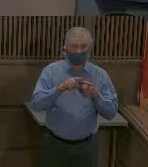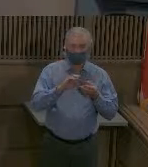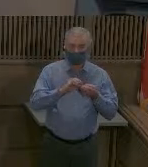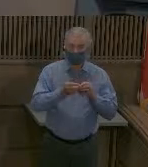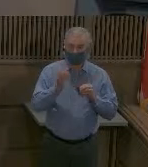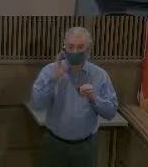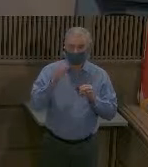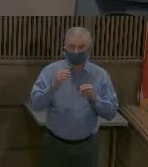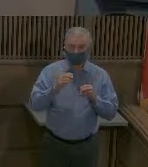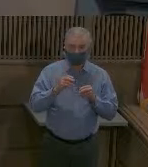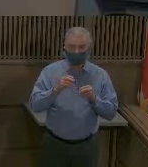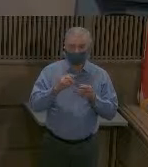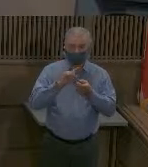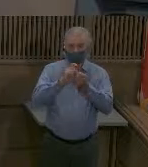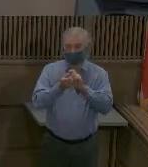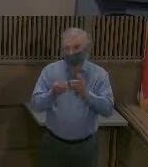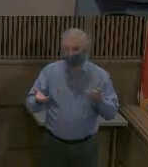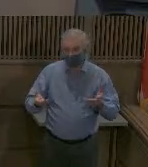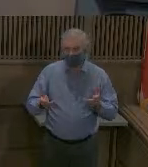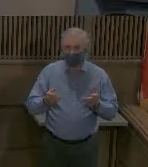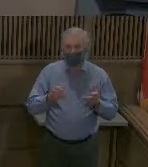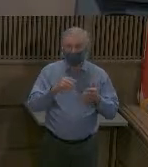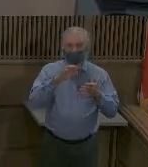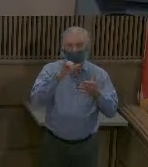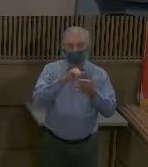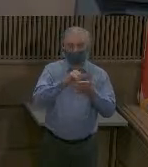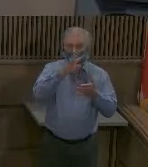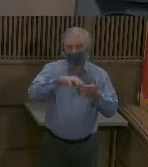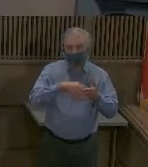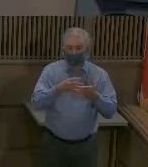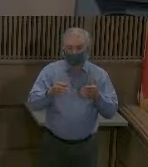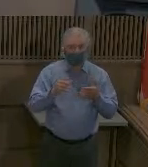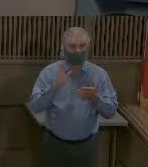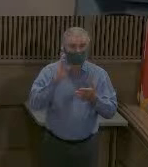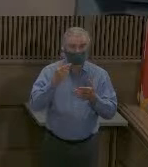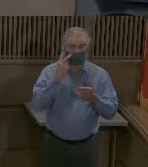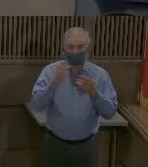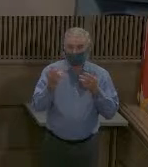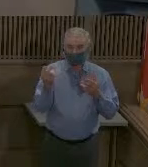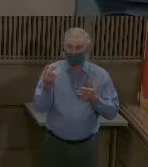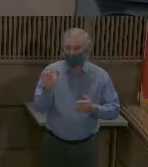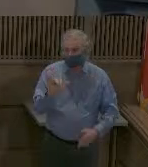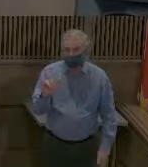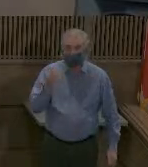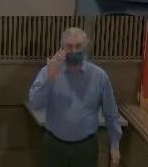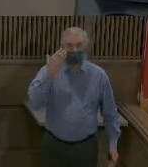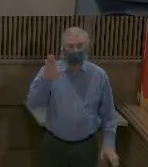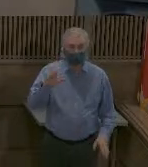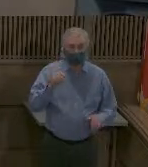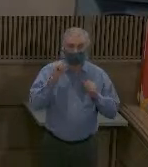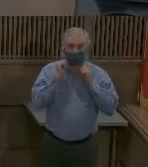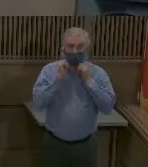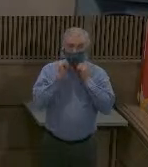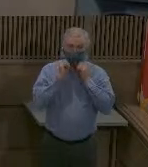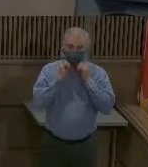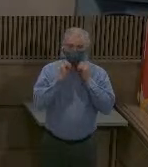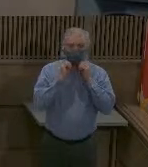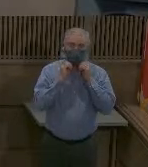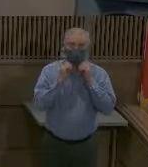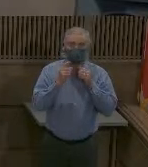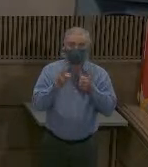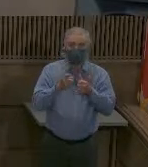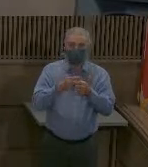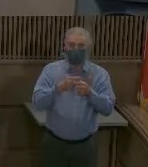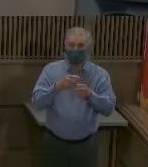know how that graph is going to look. But what I do know is this. For the first time in almost a year, we